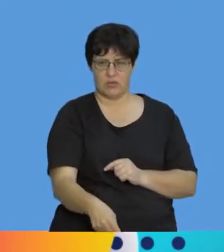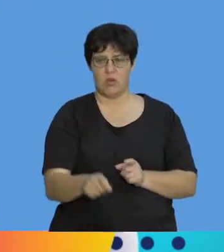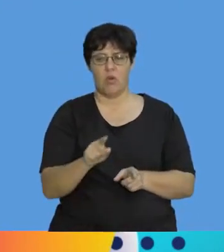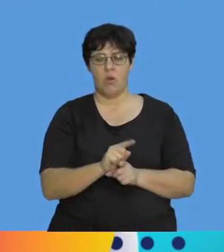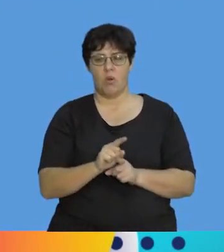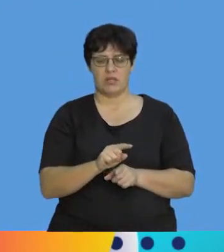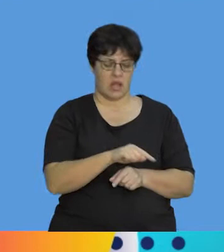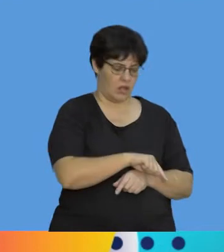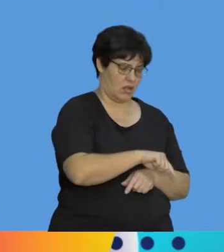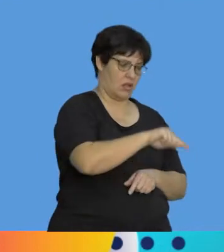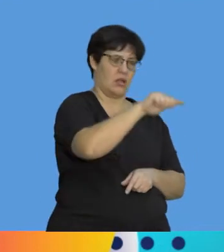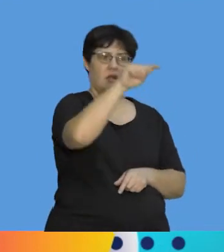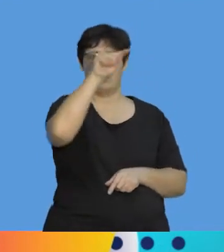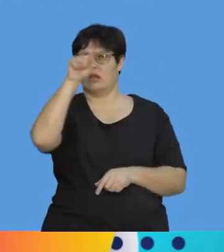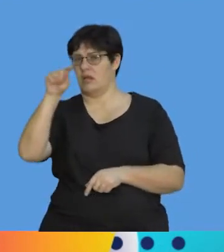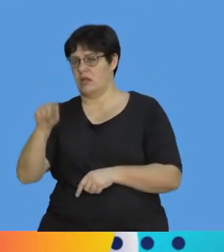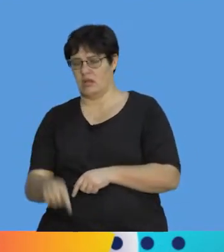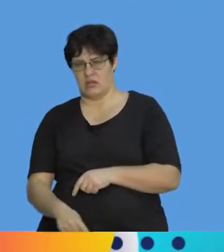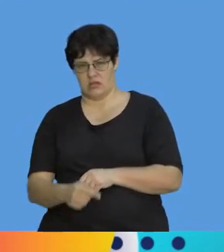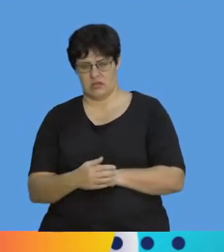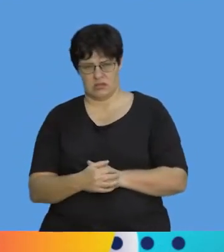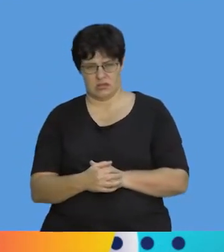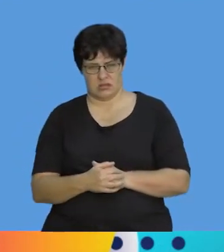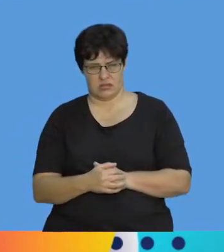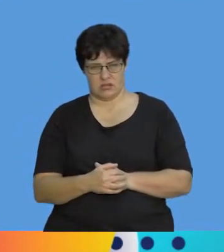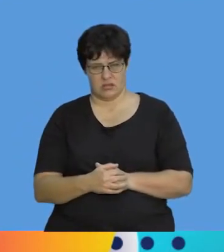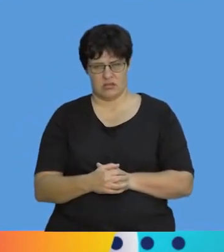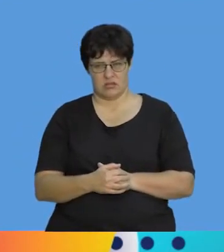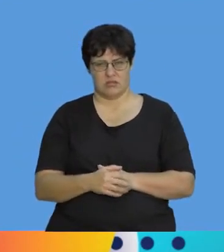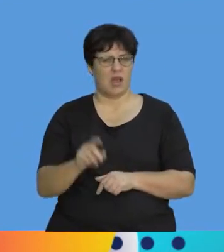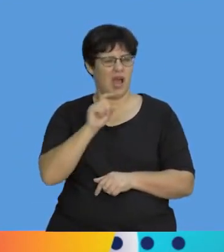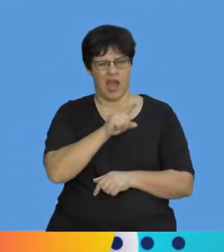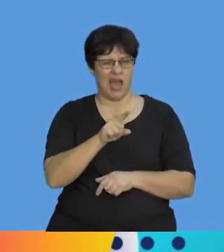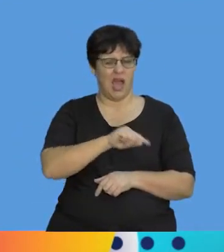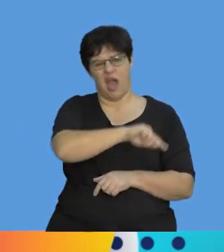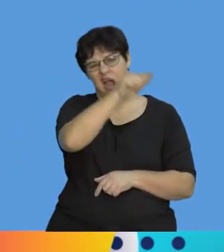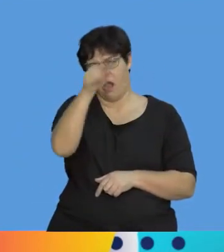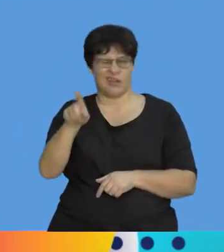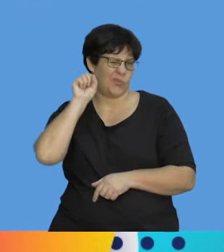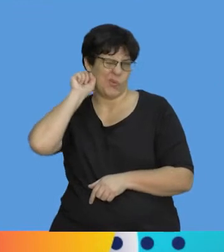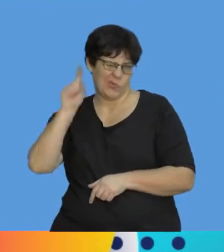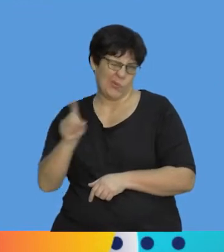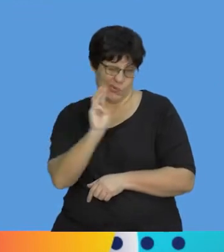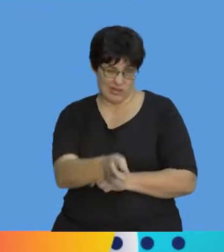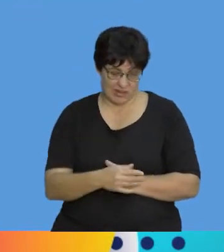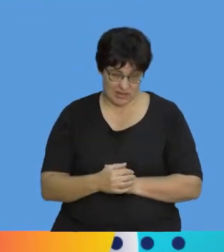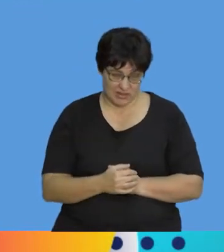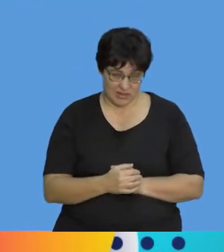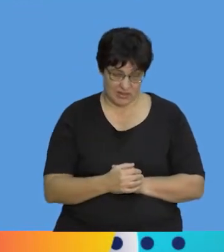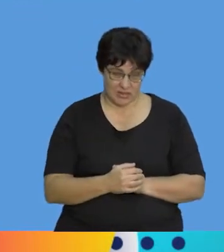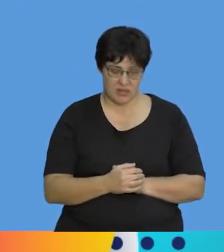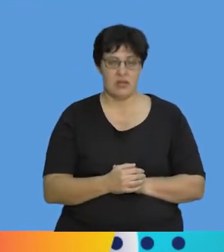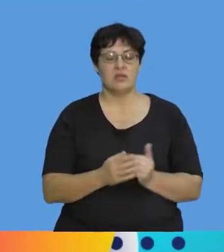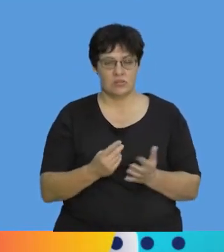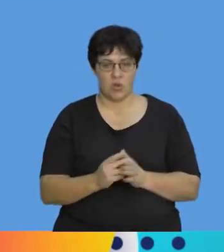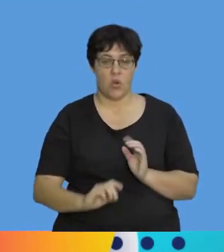go on this little arc, okay? They always have like that sort of motion. We're going to ignore that arc motion, and we're only going to consider